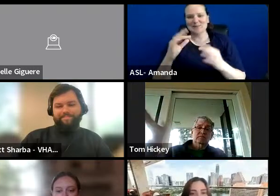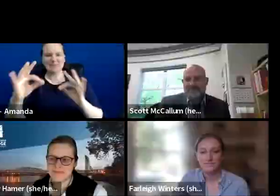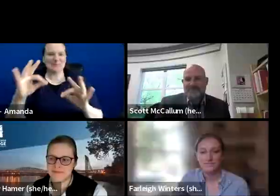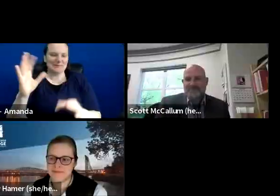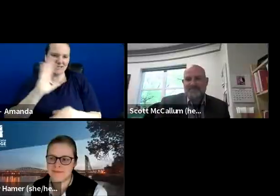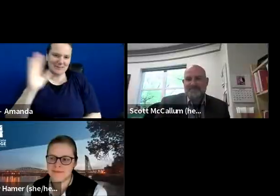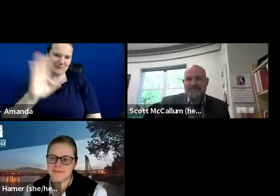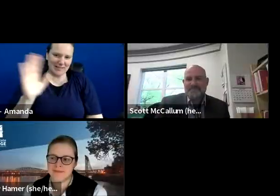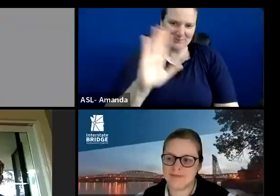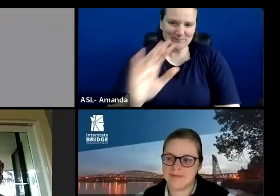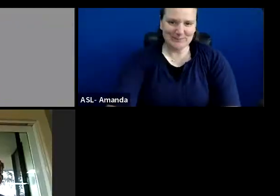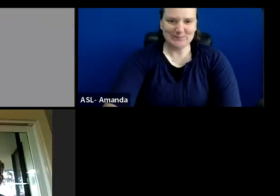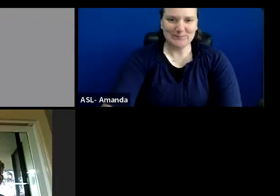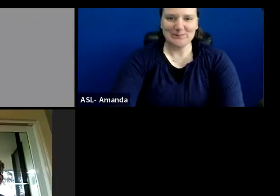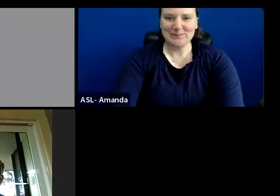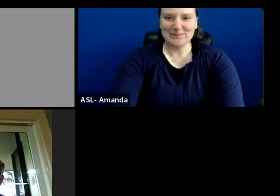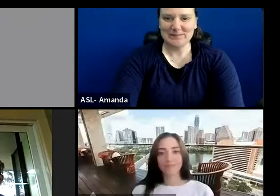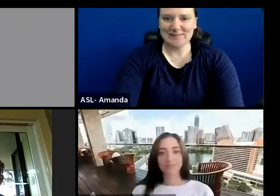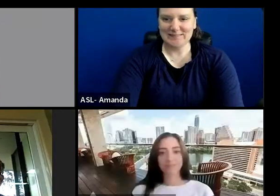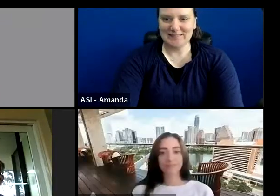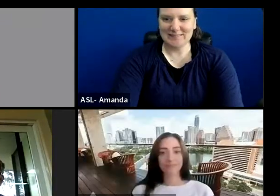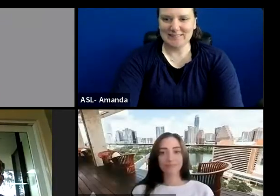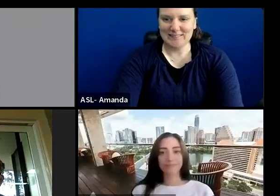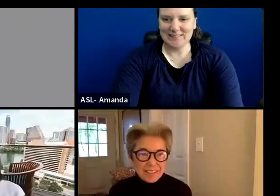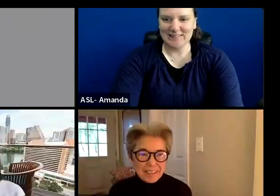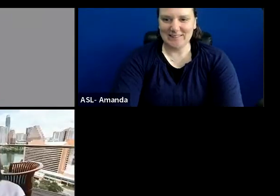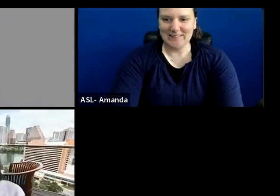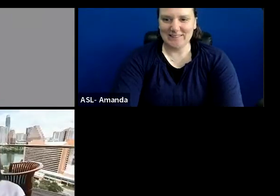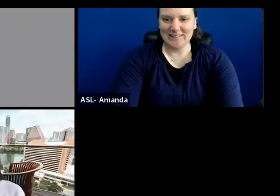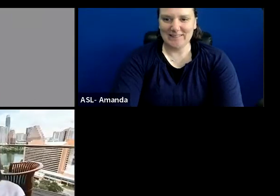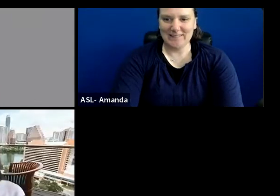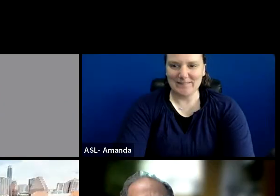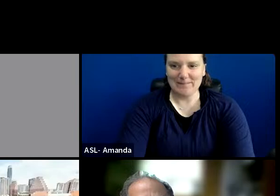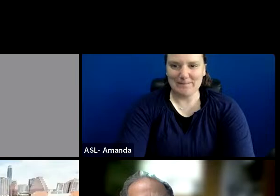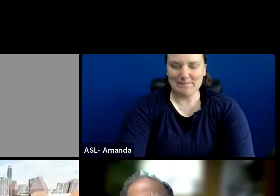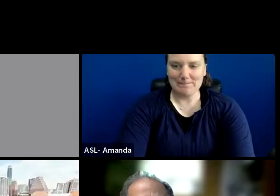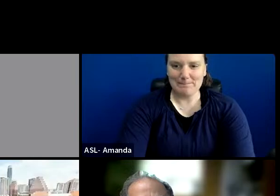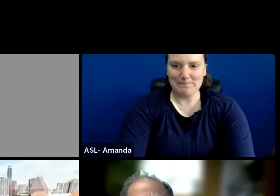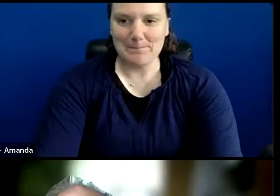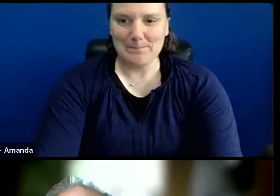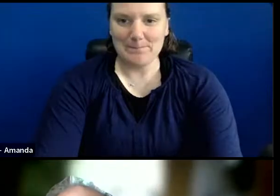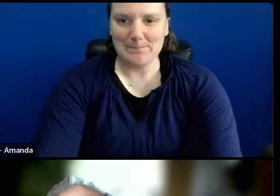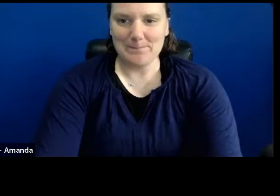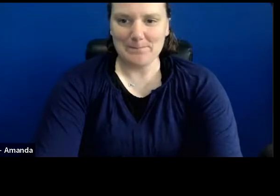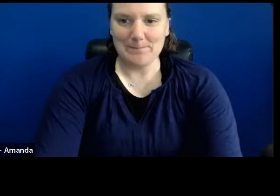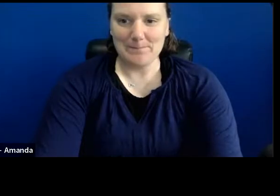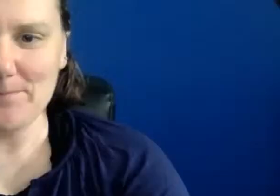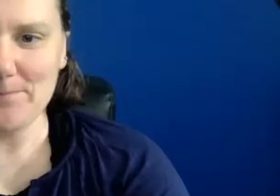Thanks, Greg.